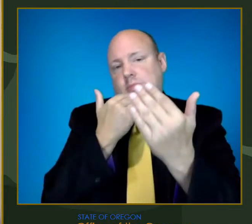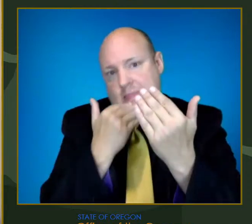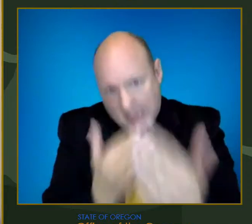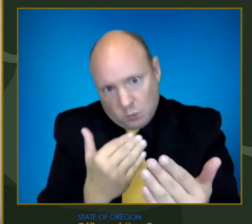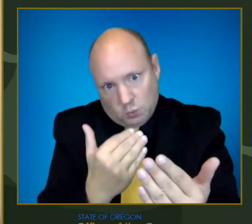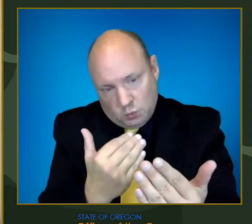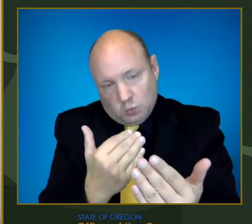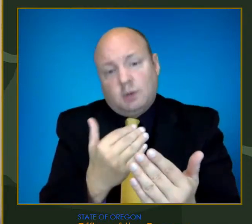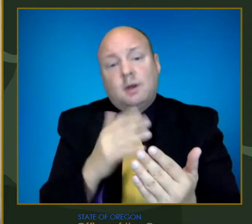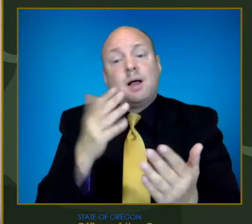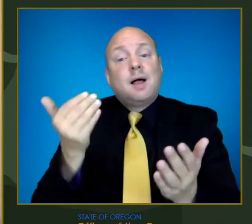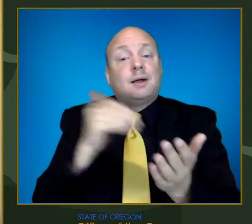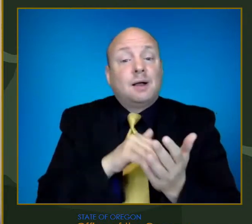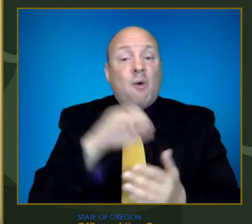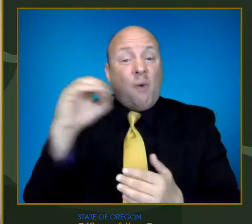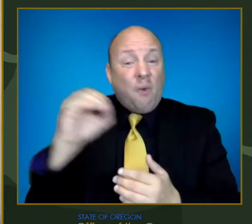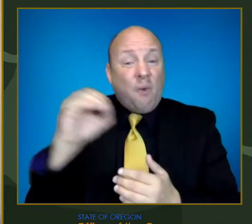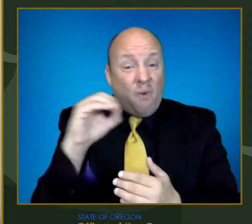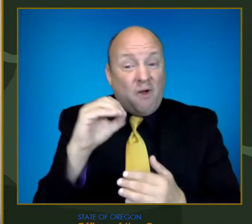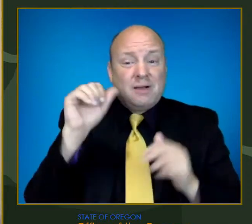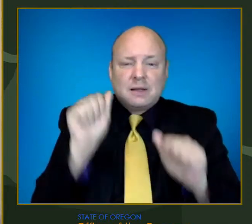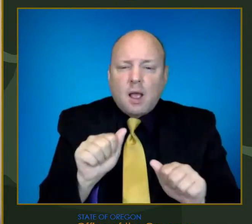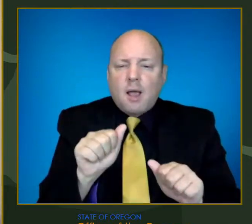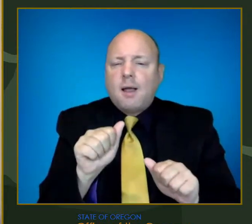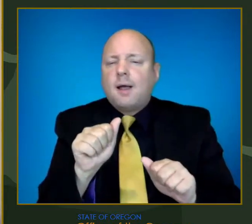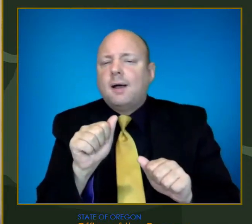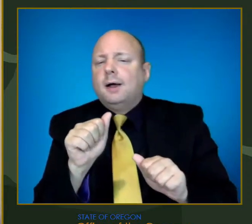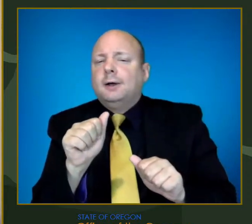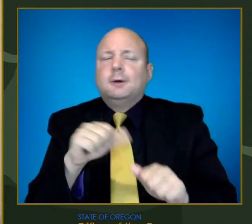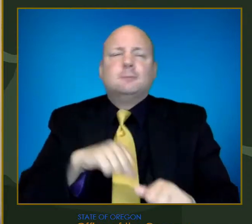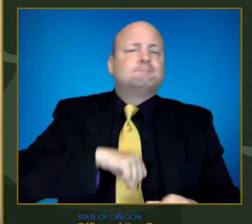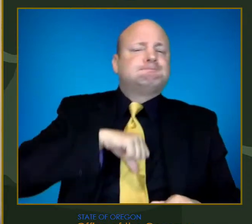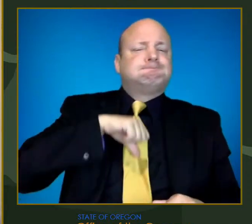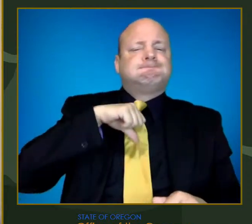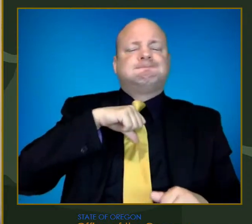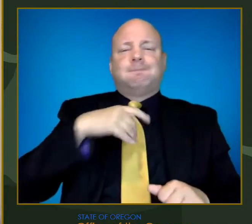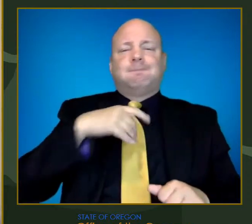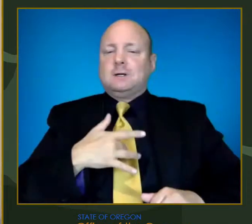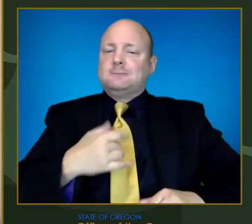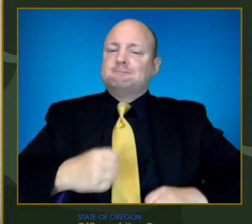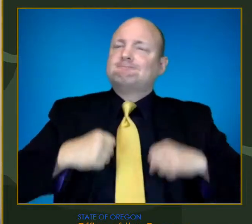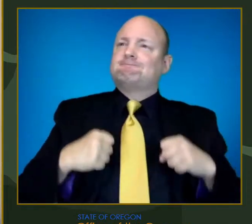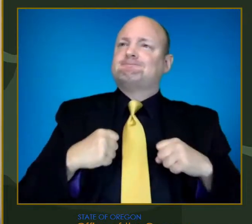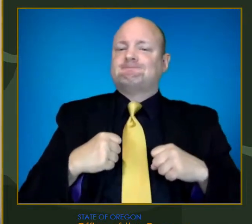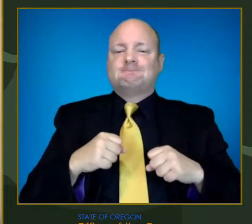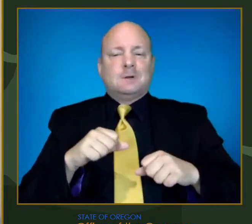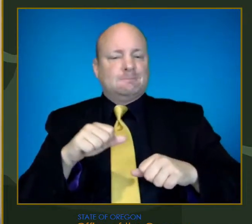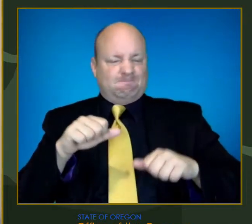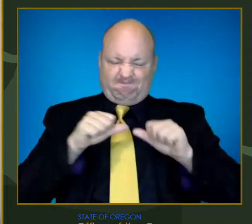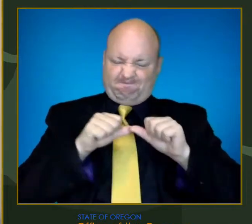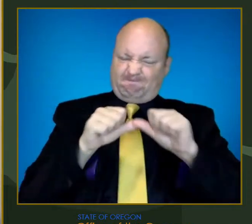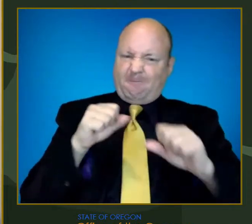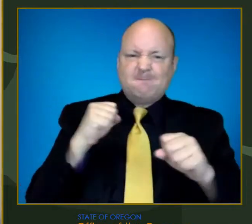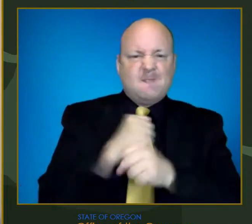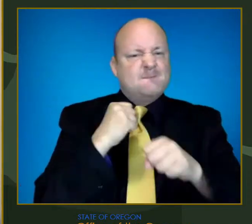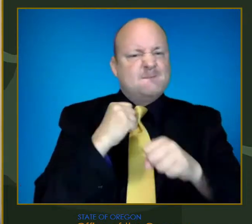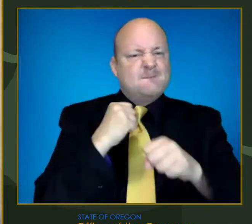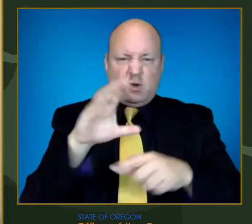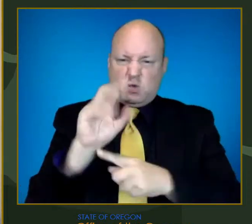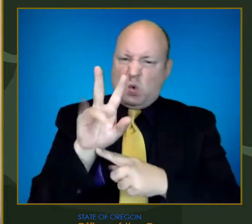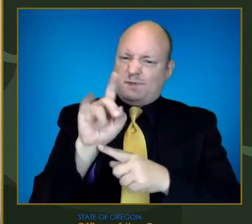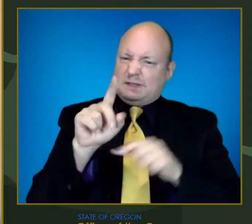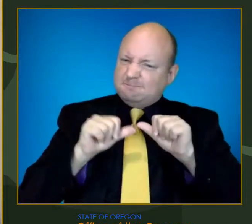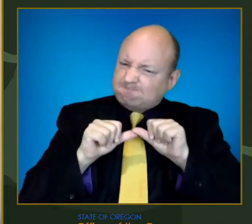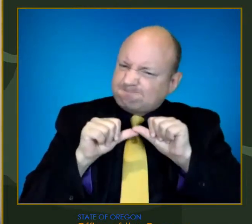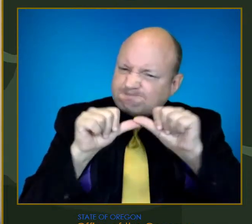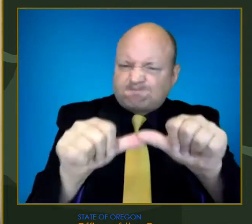to the challenge. To people who have not been vaccinated, please make a plan and get vaccinated. It's the surest